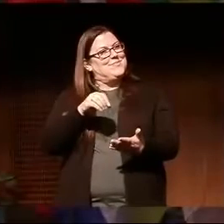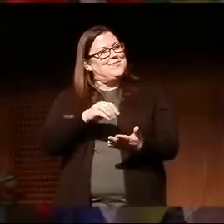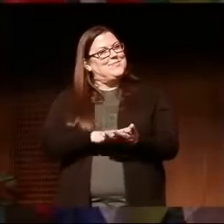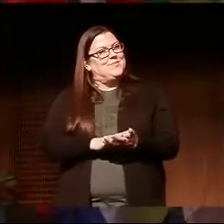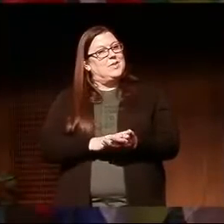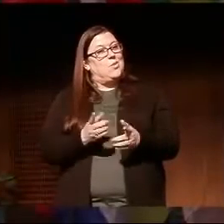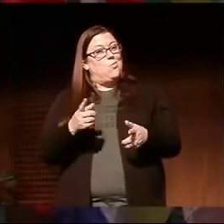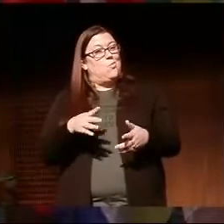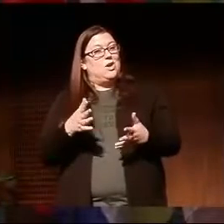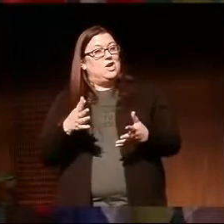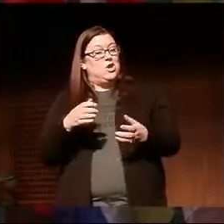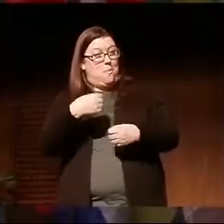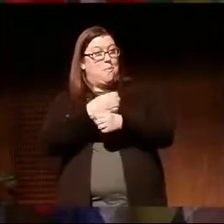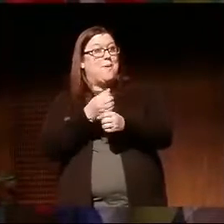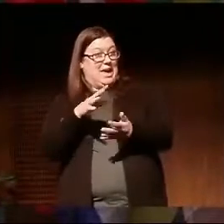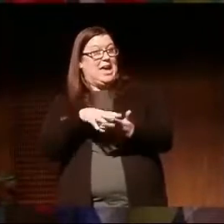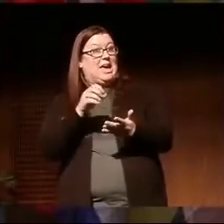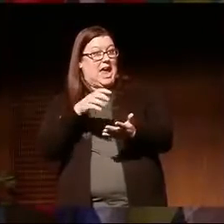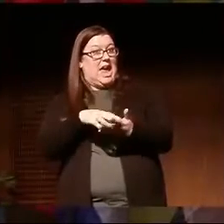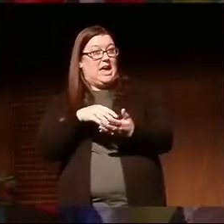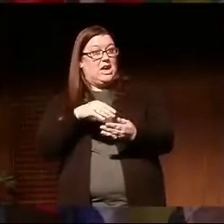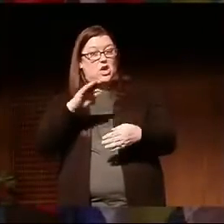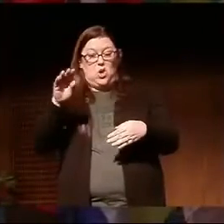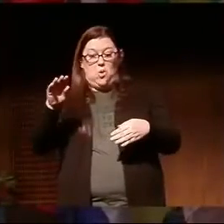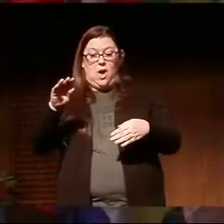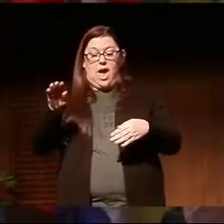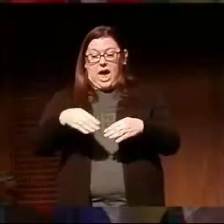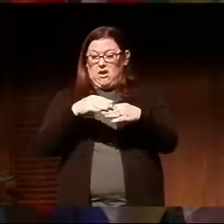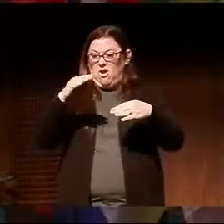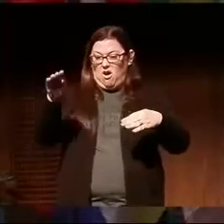When you want to make a cake, you get all of the ingredients together.